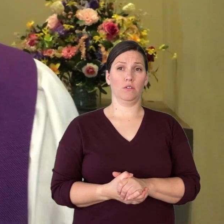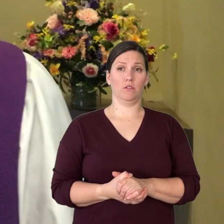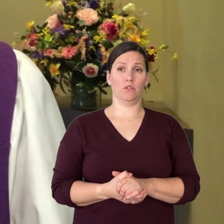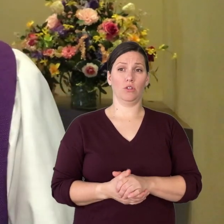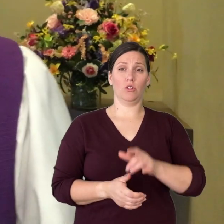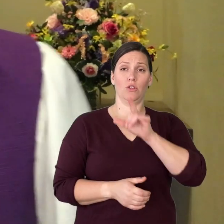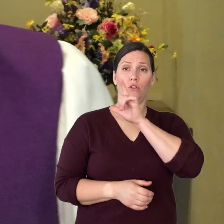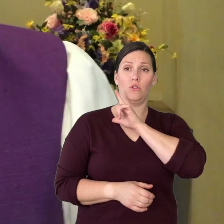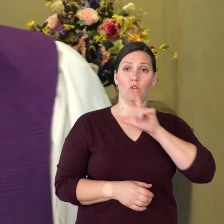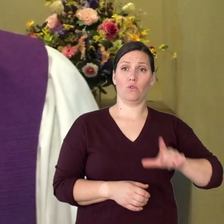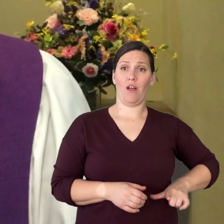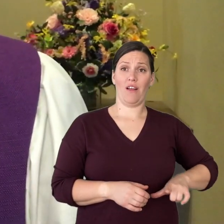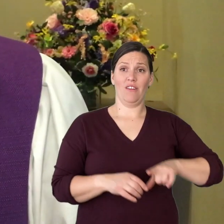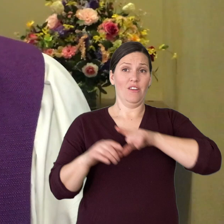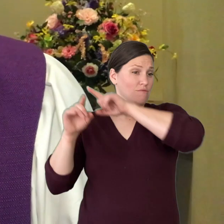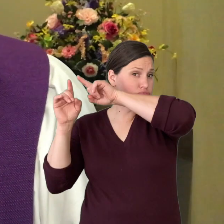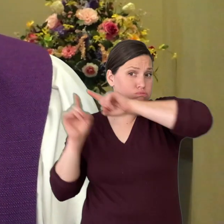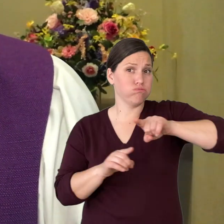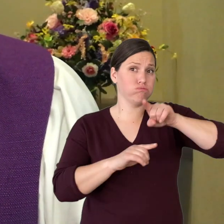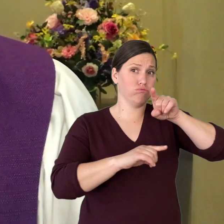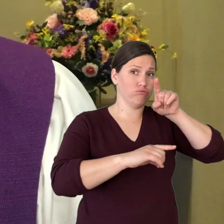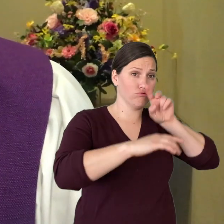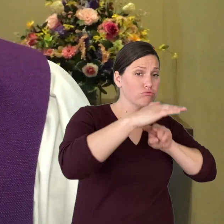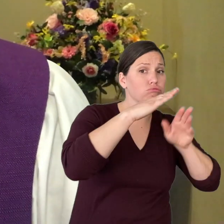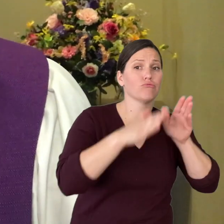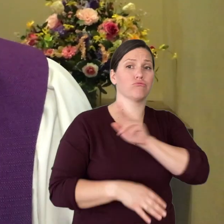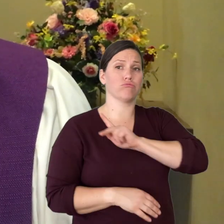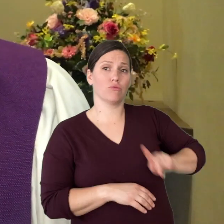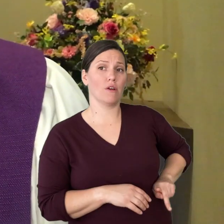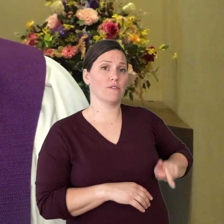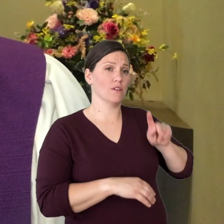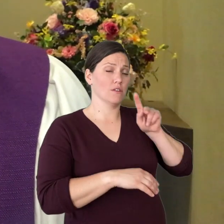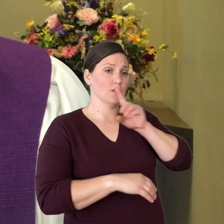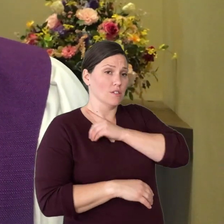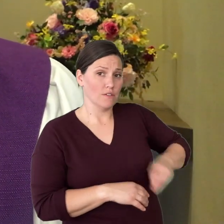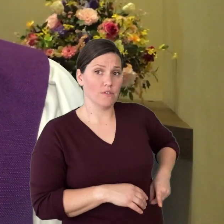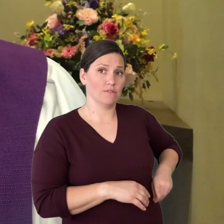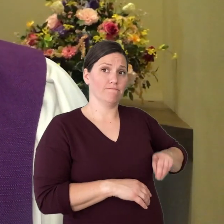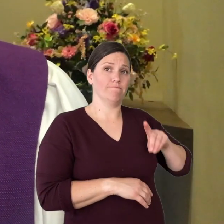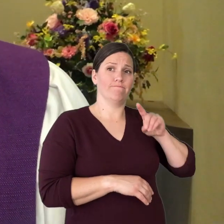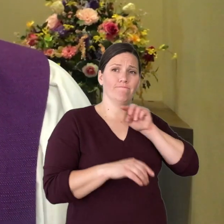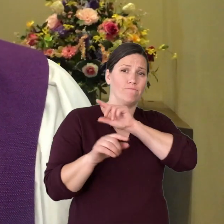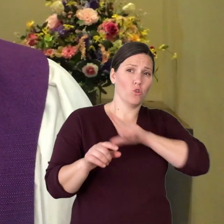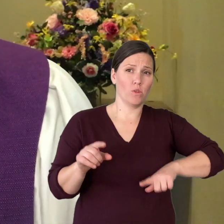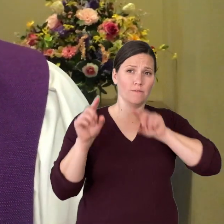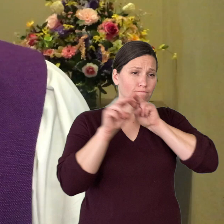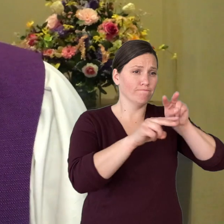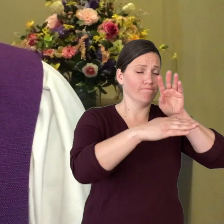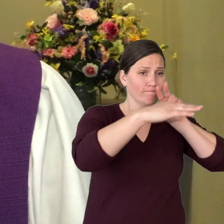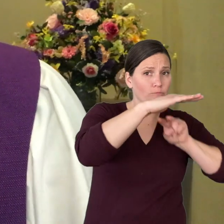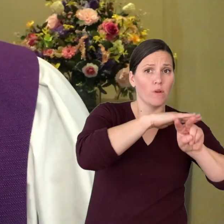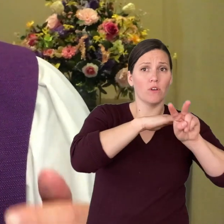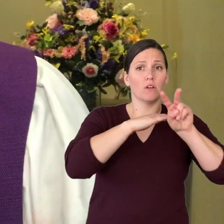The Lord had to send a prophet to King David. The Lord sent the prophet